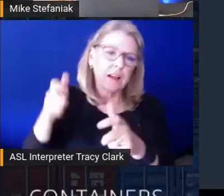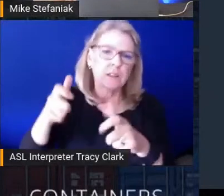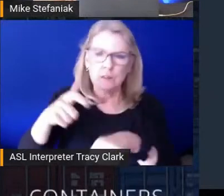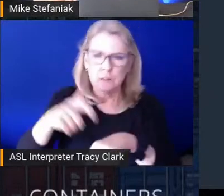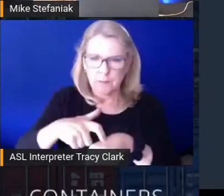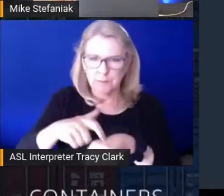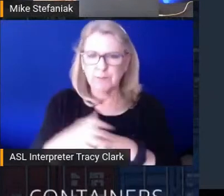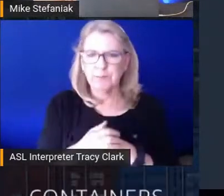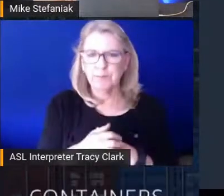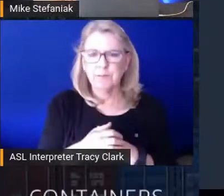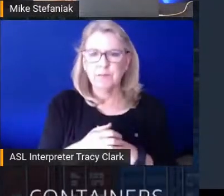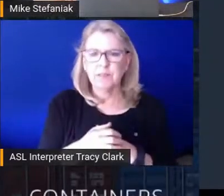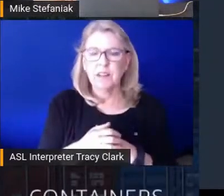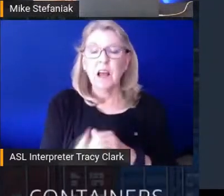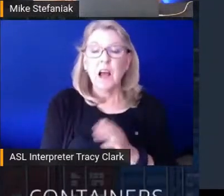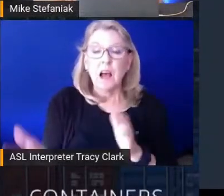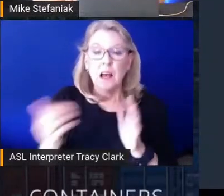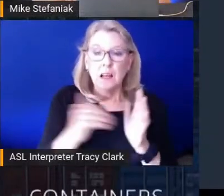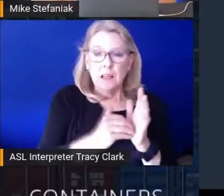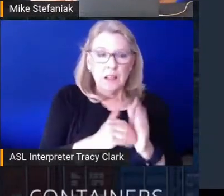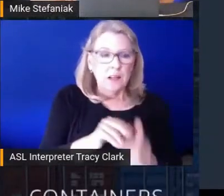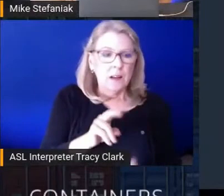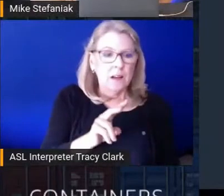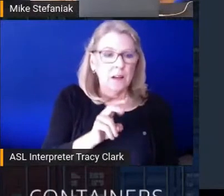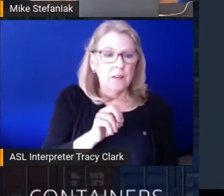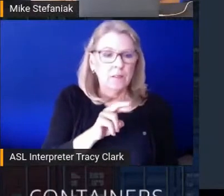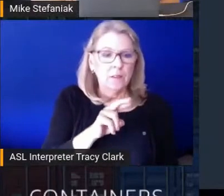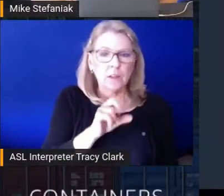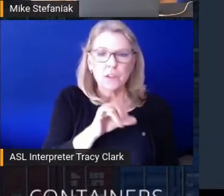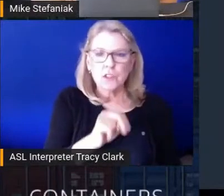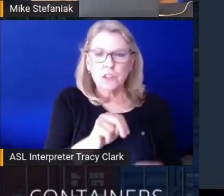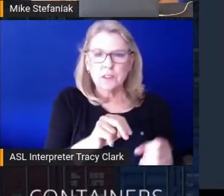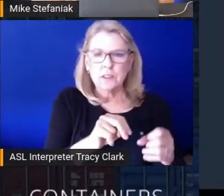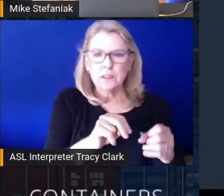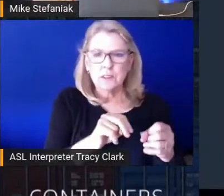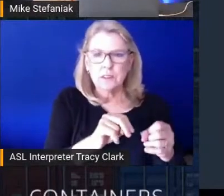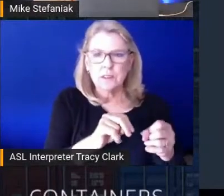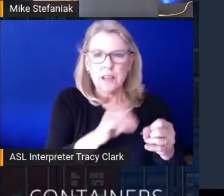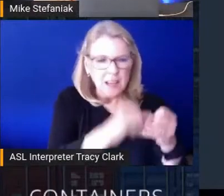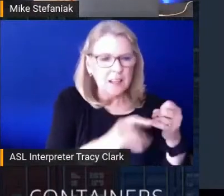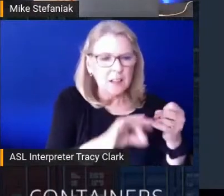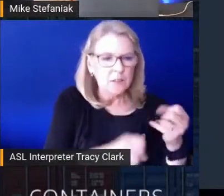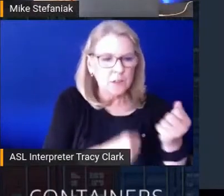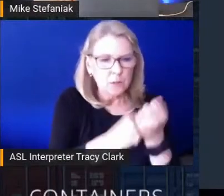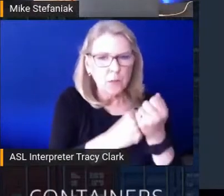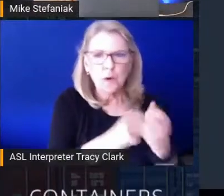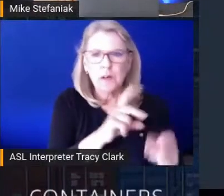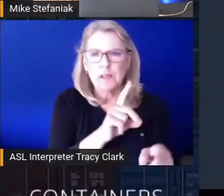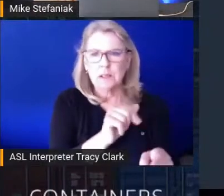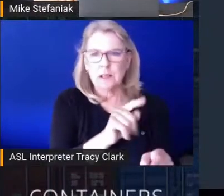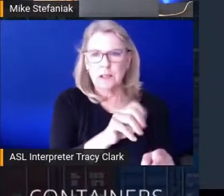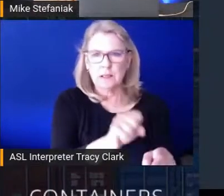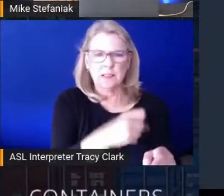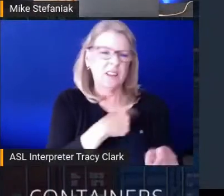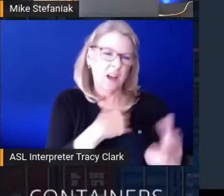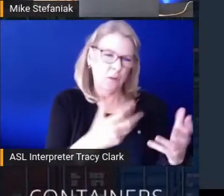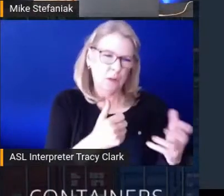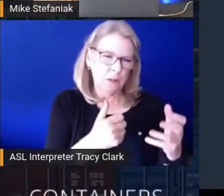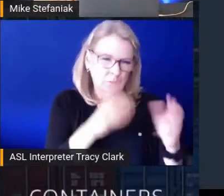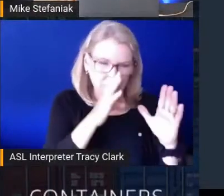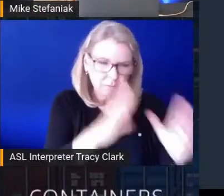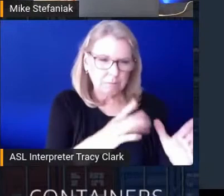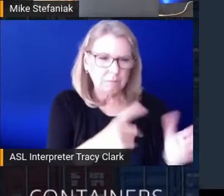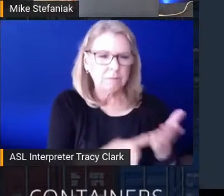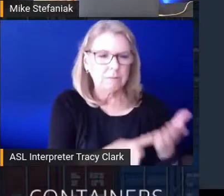Again, version end of support dates. So I want to spend a little time on this one. One of the easiest ways